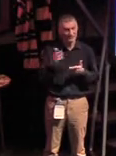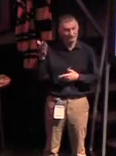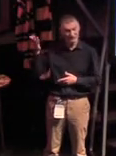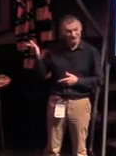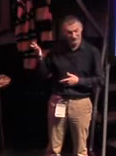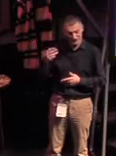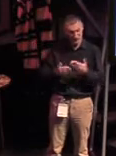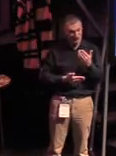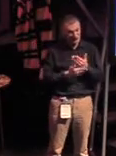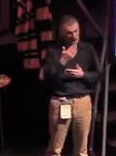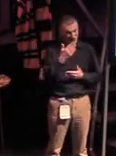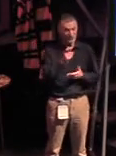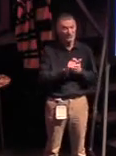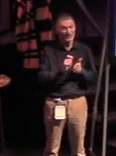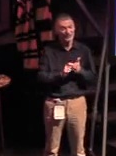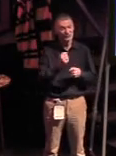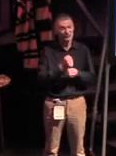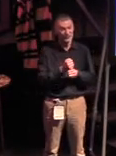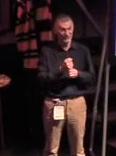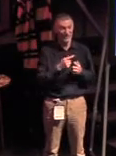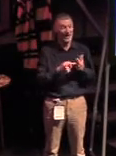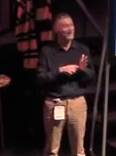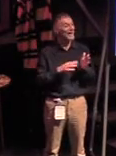new Secretary General of IETM.